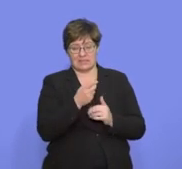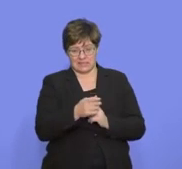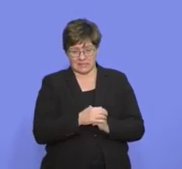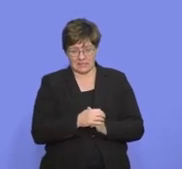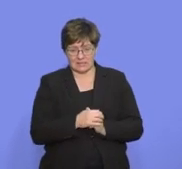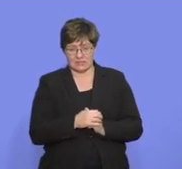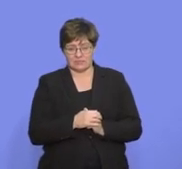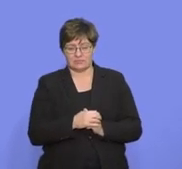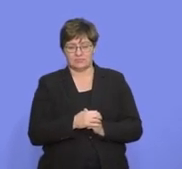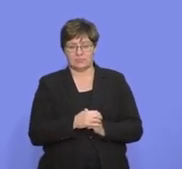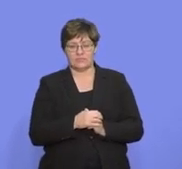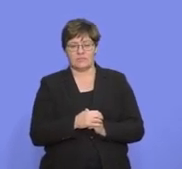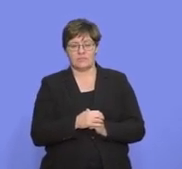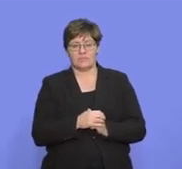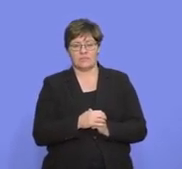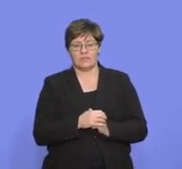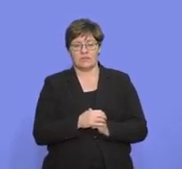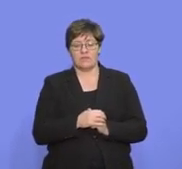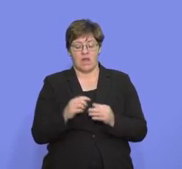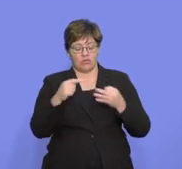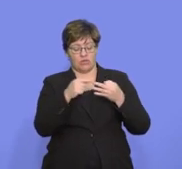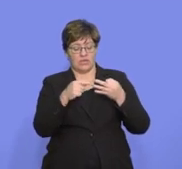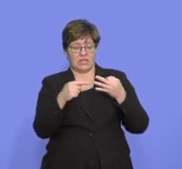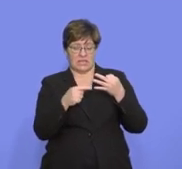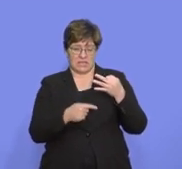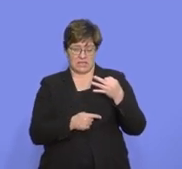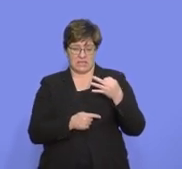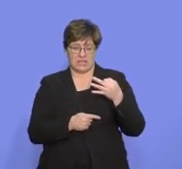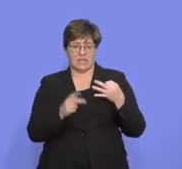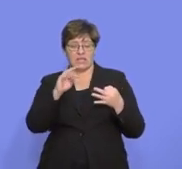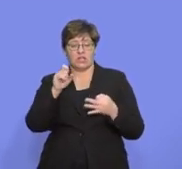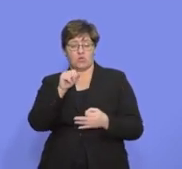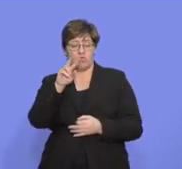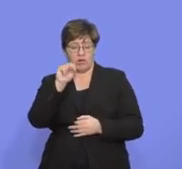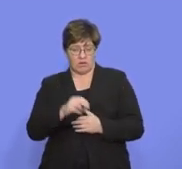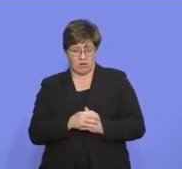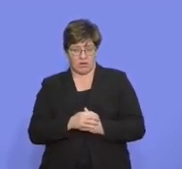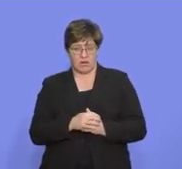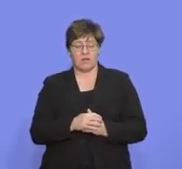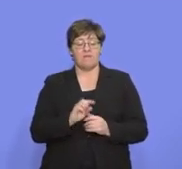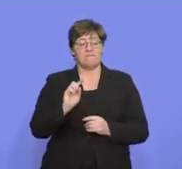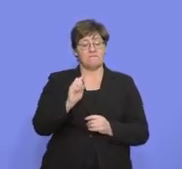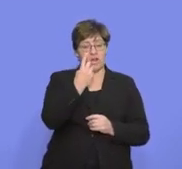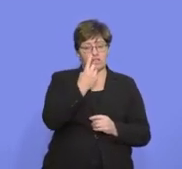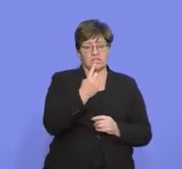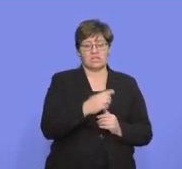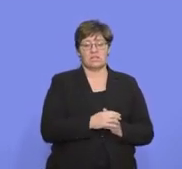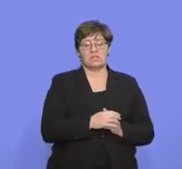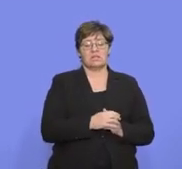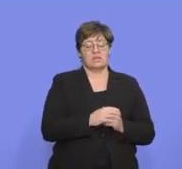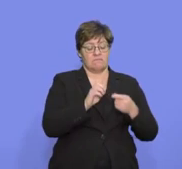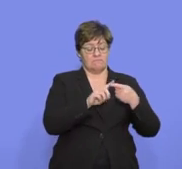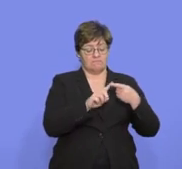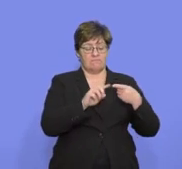your nerve impulse. Now there are three types of neurons. The first one is a sensory neuron, or